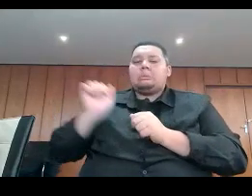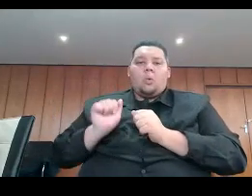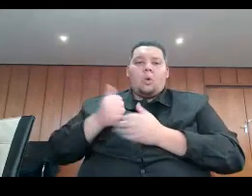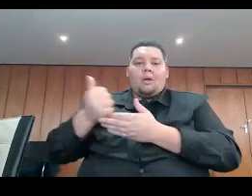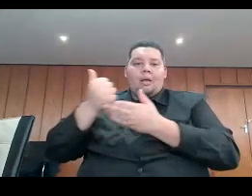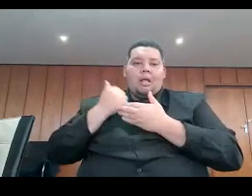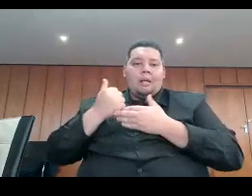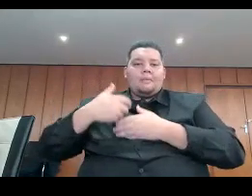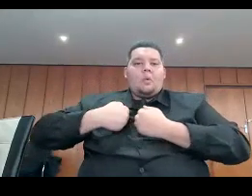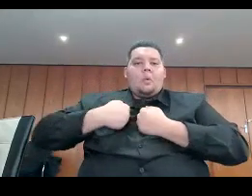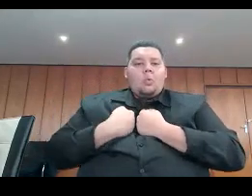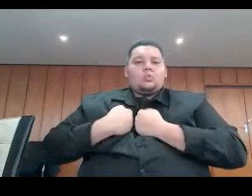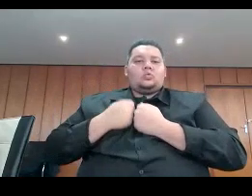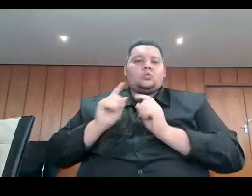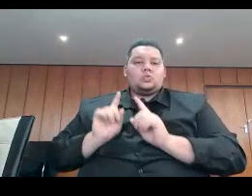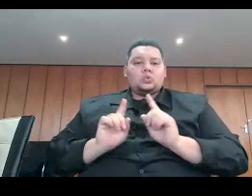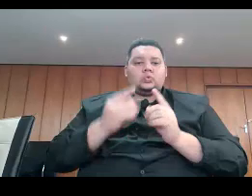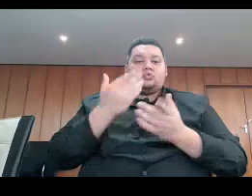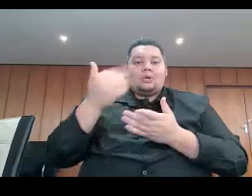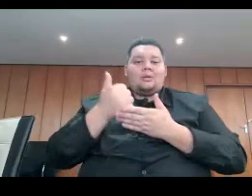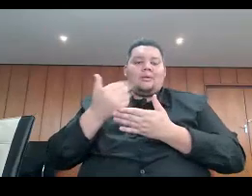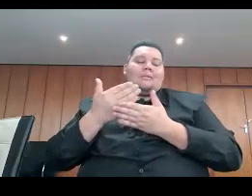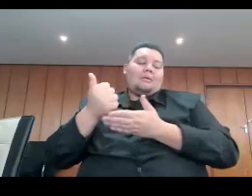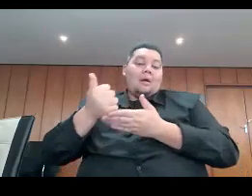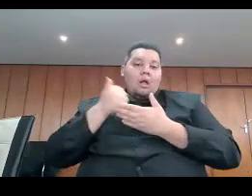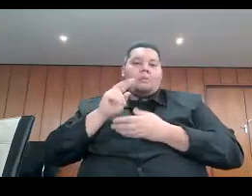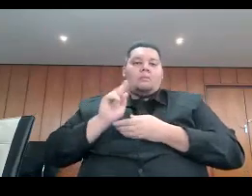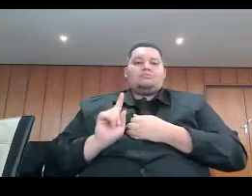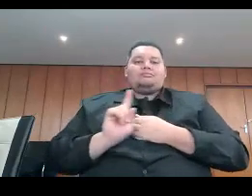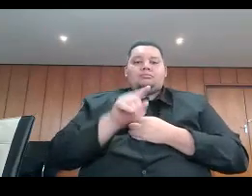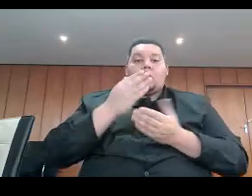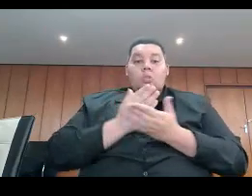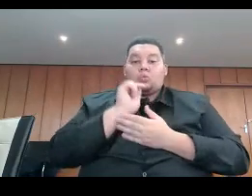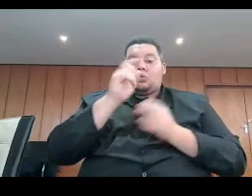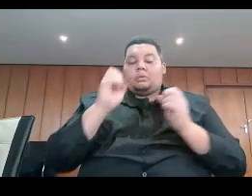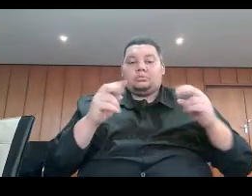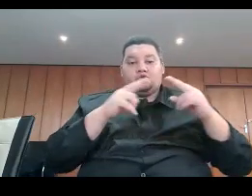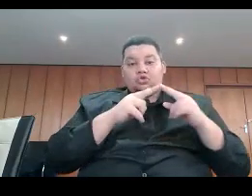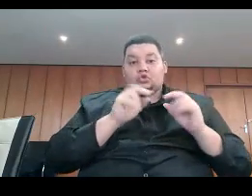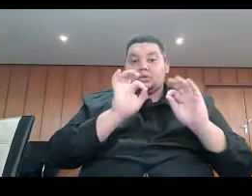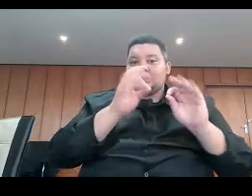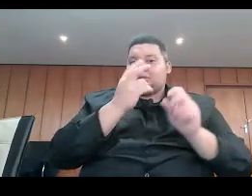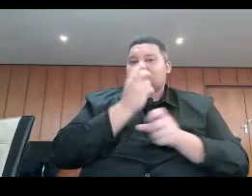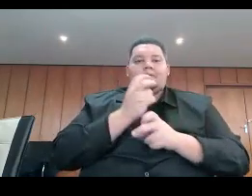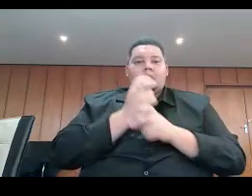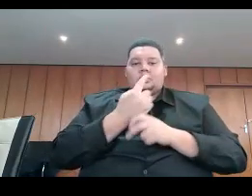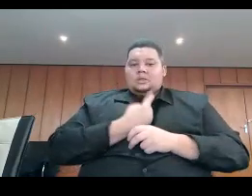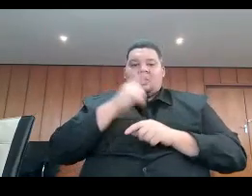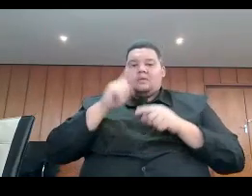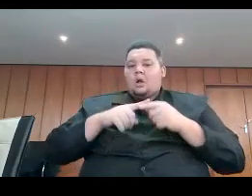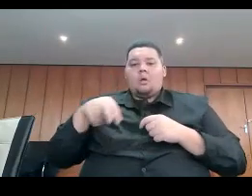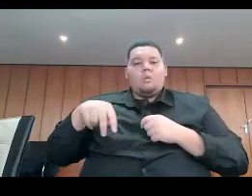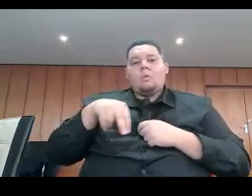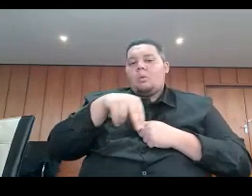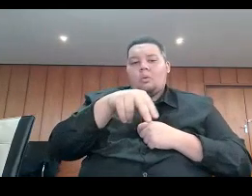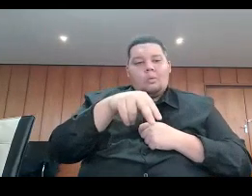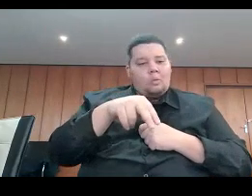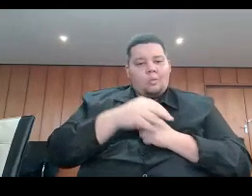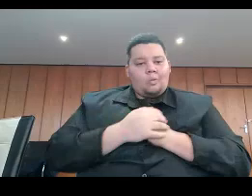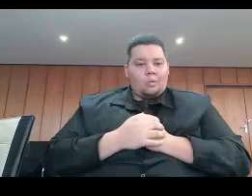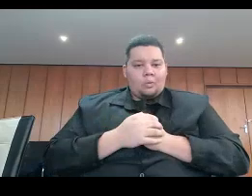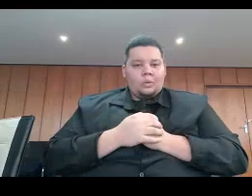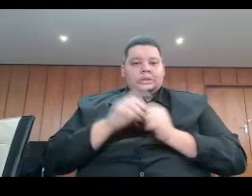her, to pick her up. If she can go down this passage, it's very, very difficult for her to walk. And she's